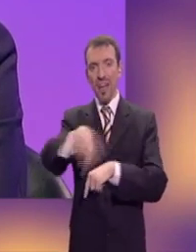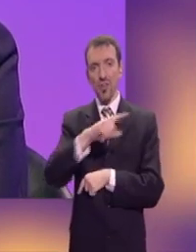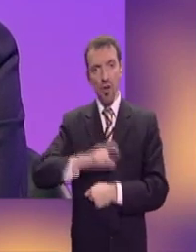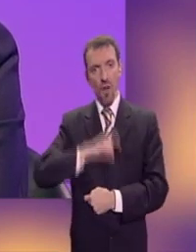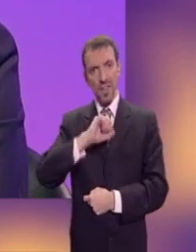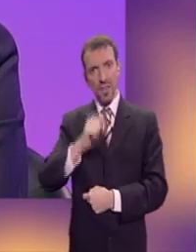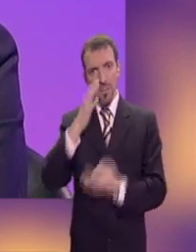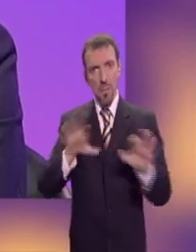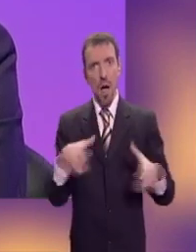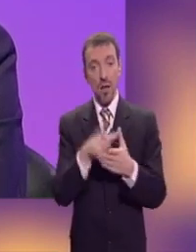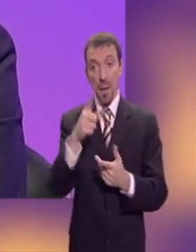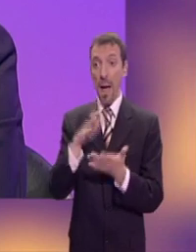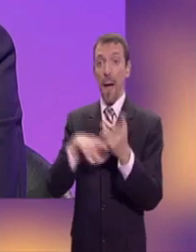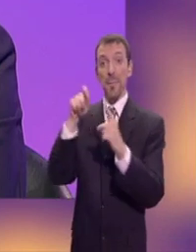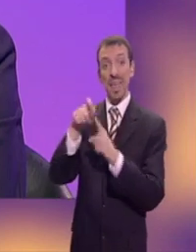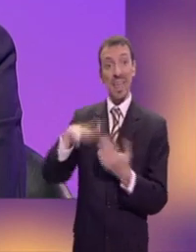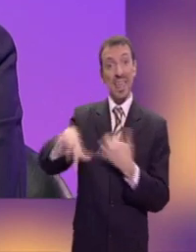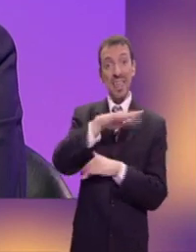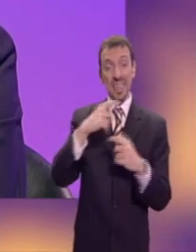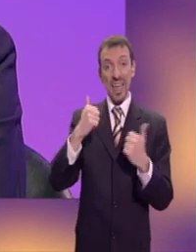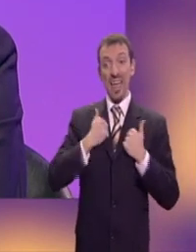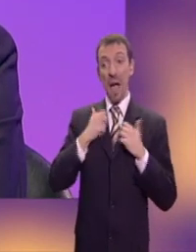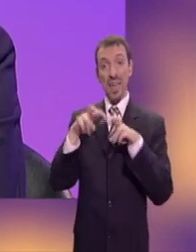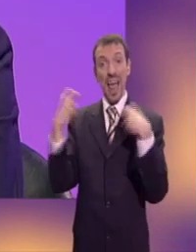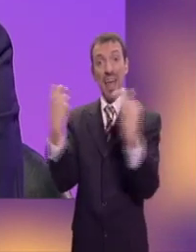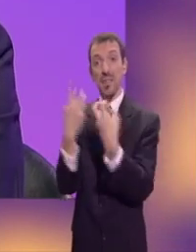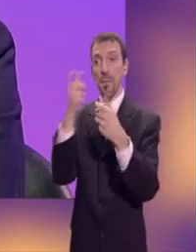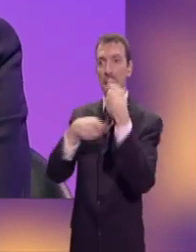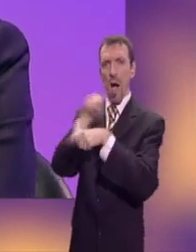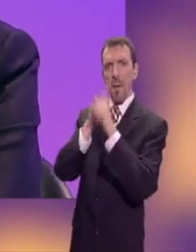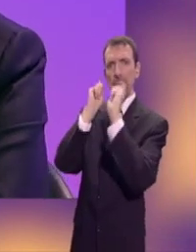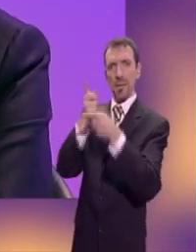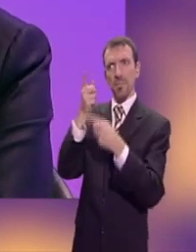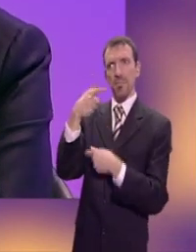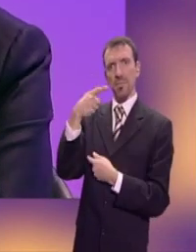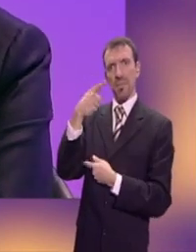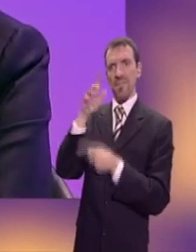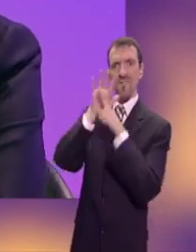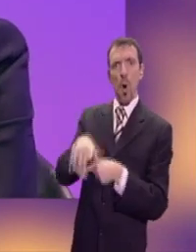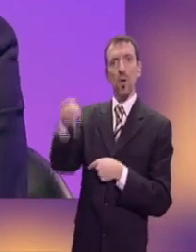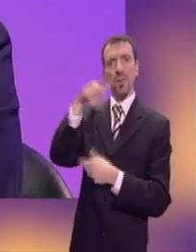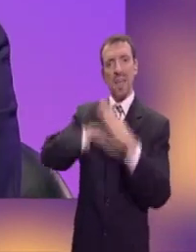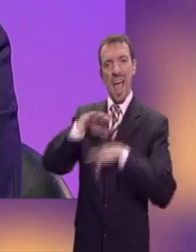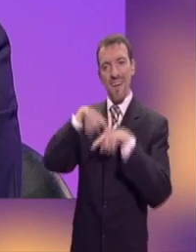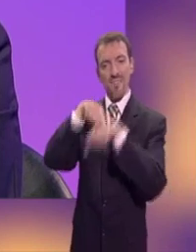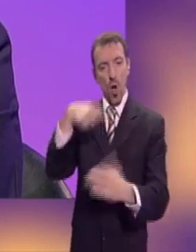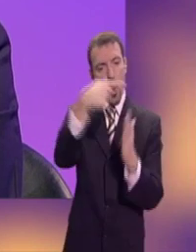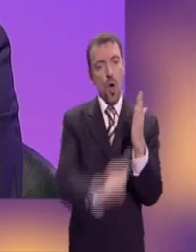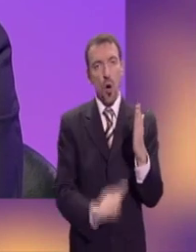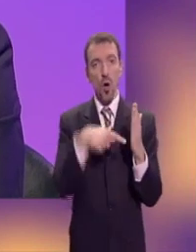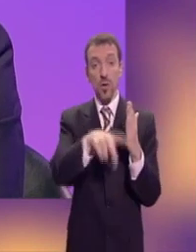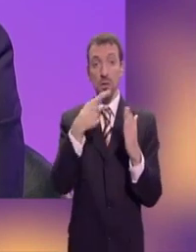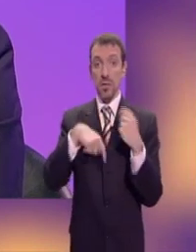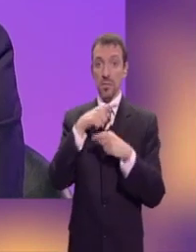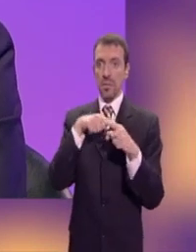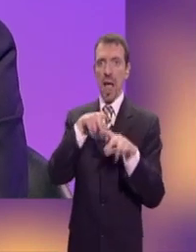conference, and then the members of Parliament, the cabinet, to be instructed how to behave. Well, you just can't have that in a democracy. I mean, that was the telling point,